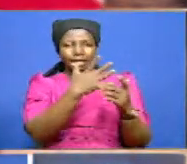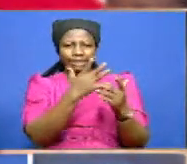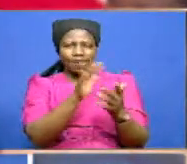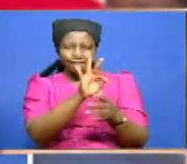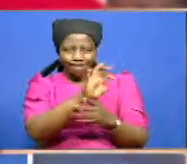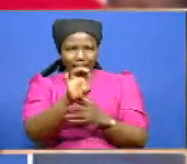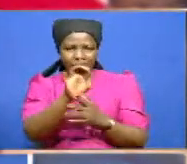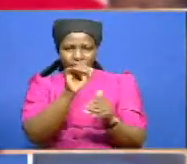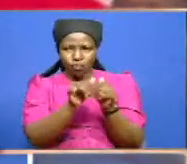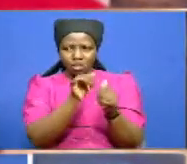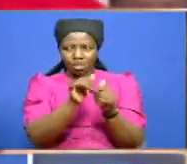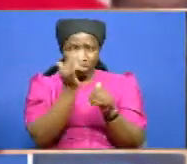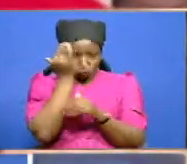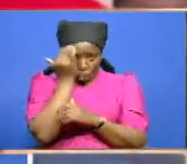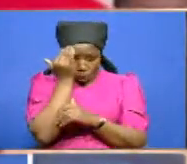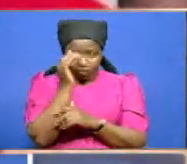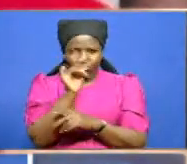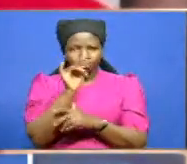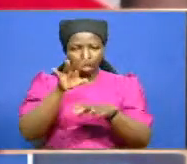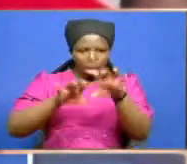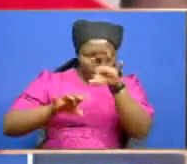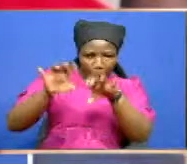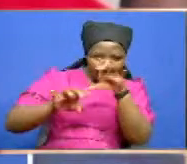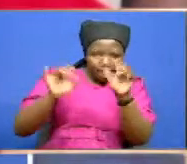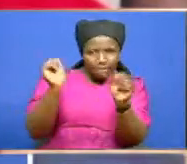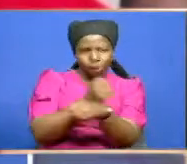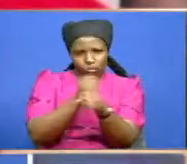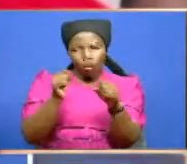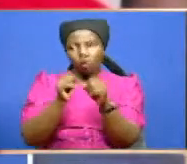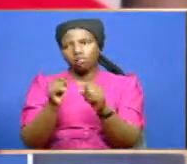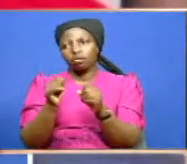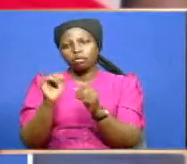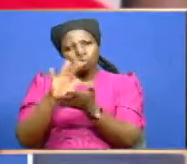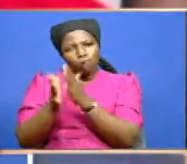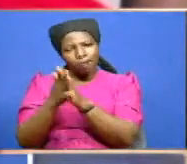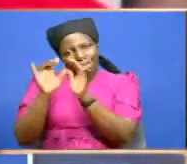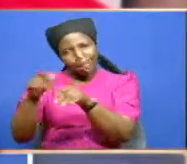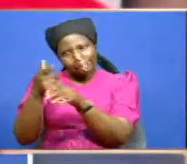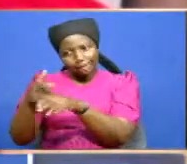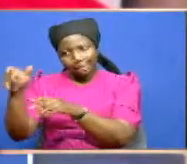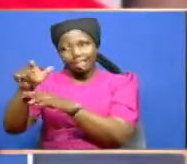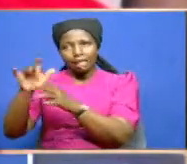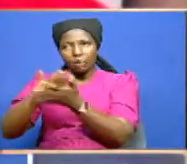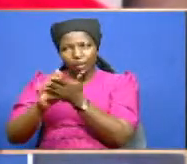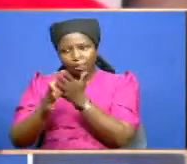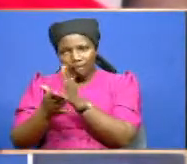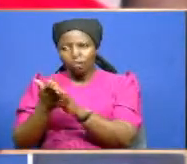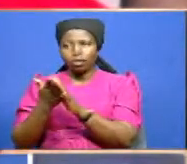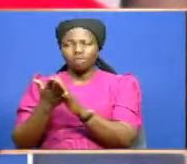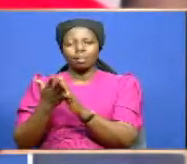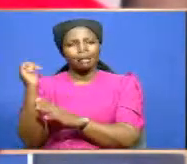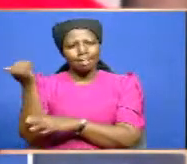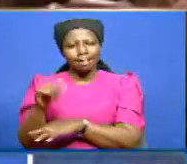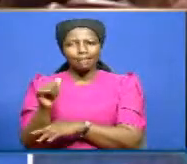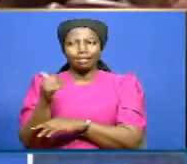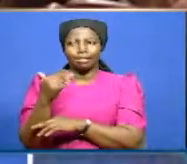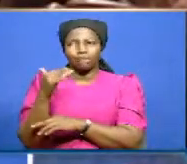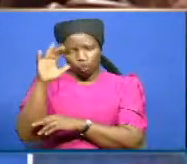known, that is non-negotiable, that nobody can increase without proper